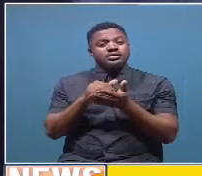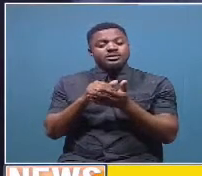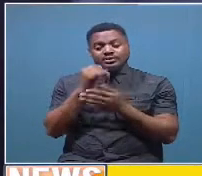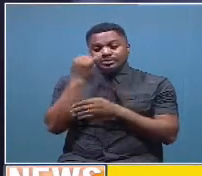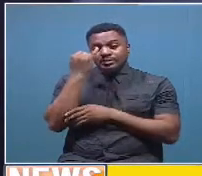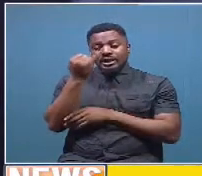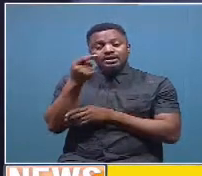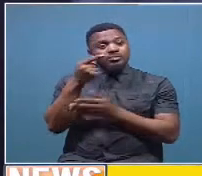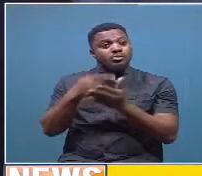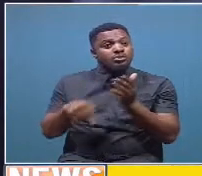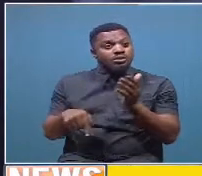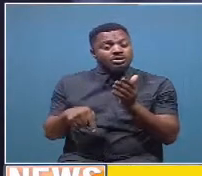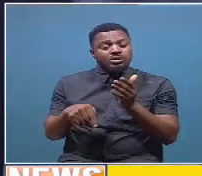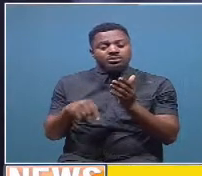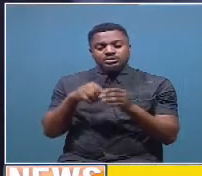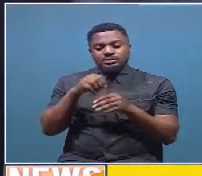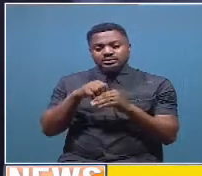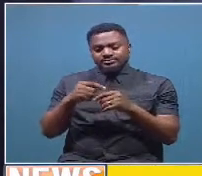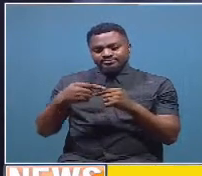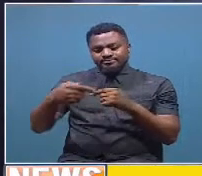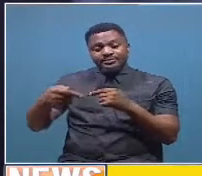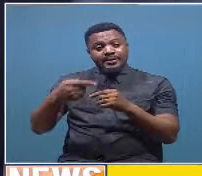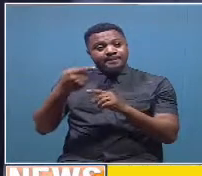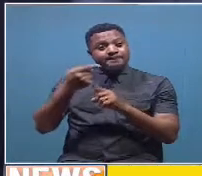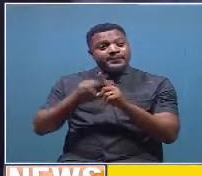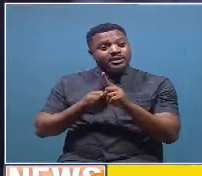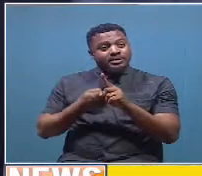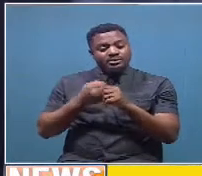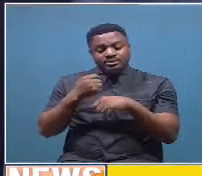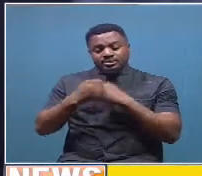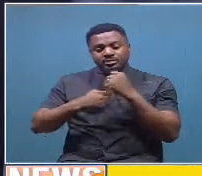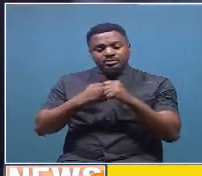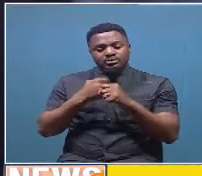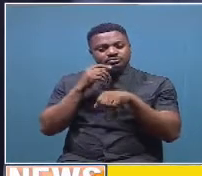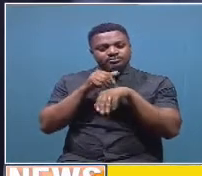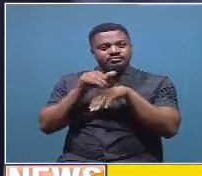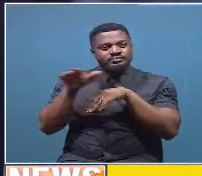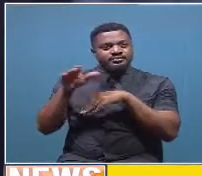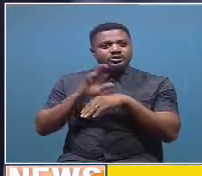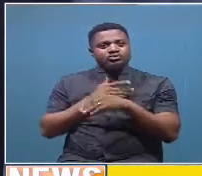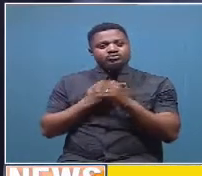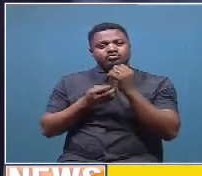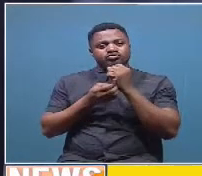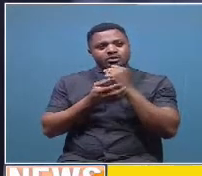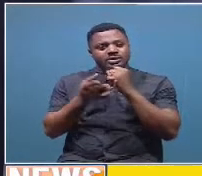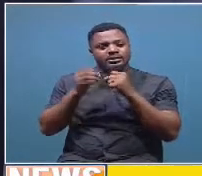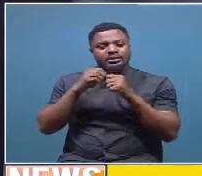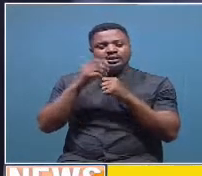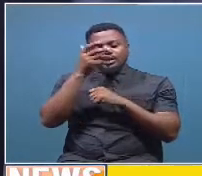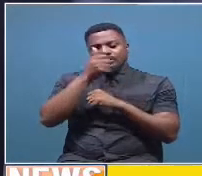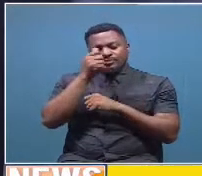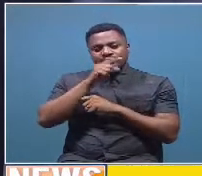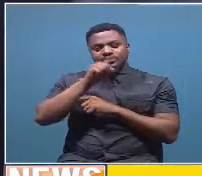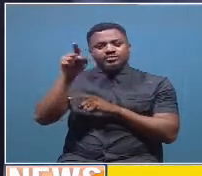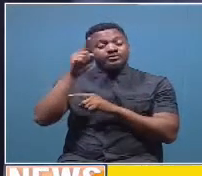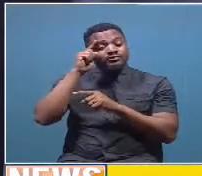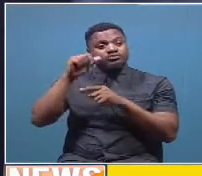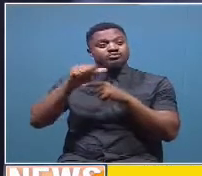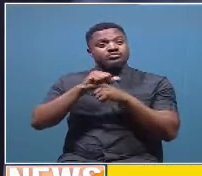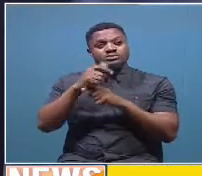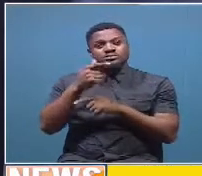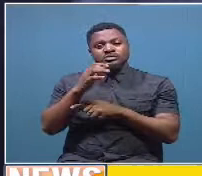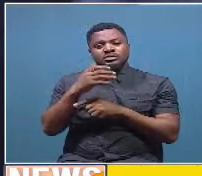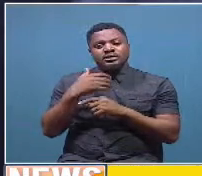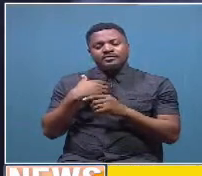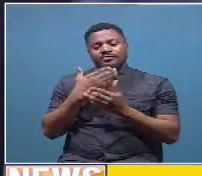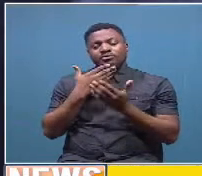idea is that in the coming months and years, we'll be sending our journalists across Africa to go there for training. GBC